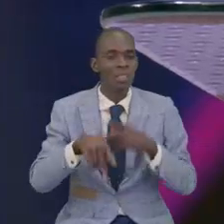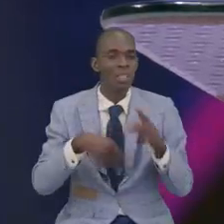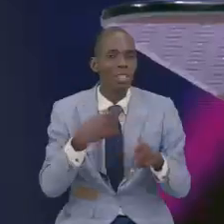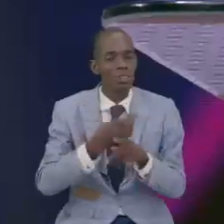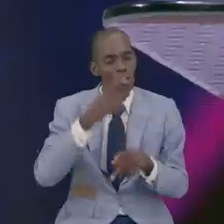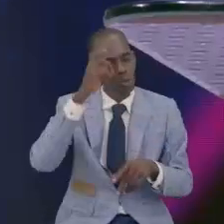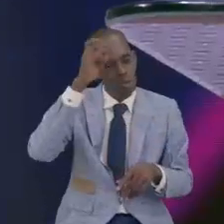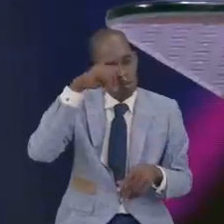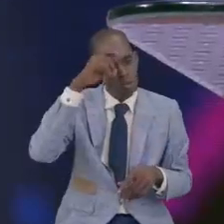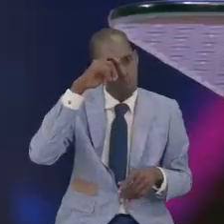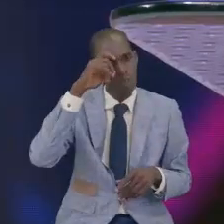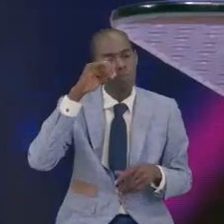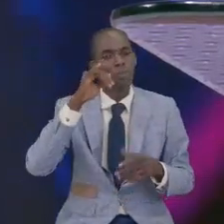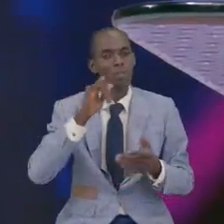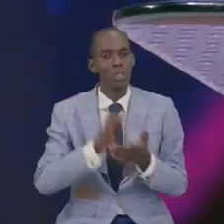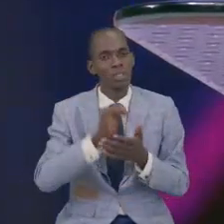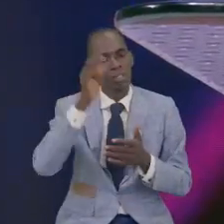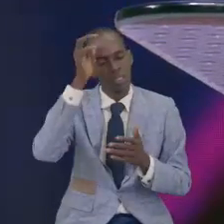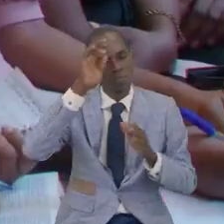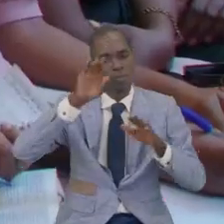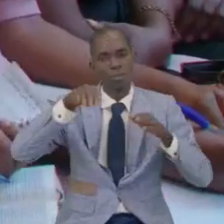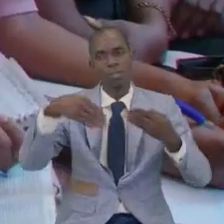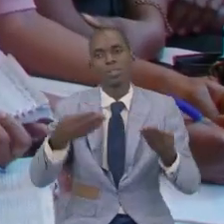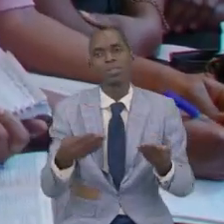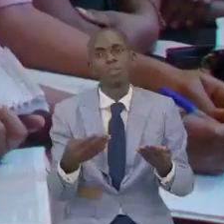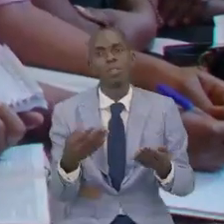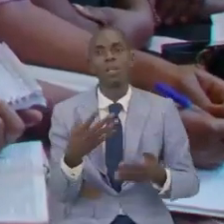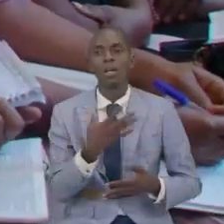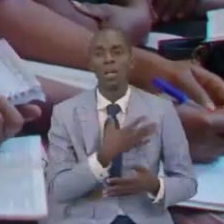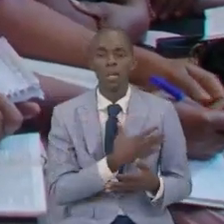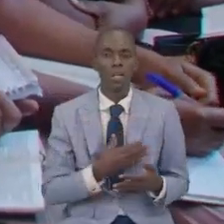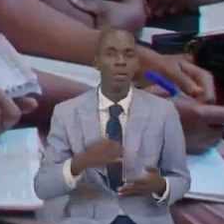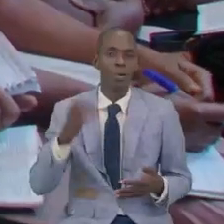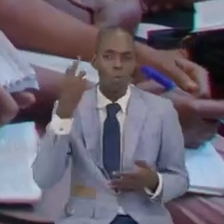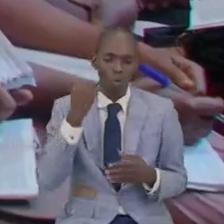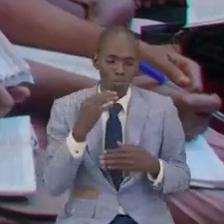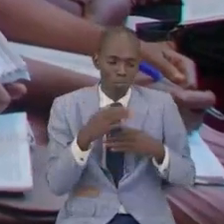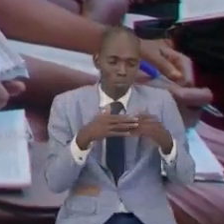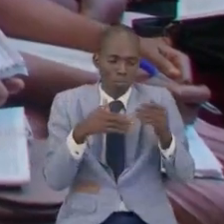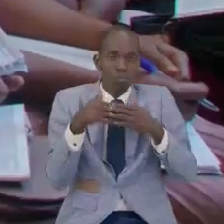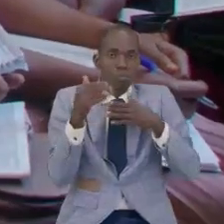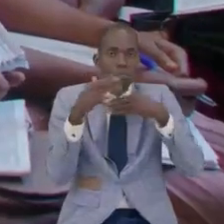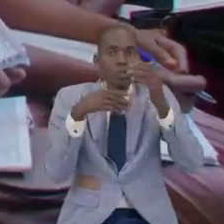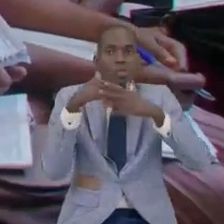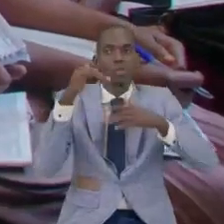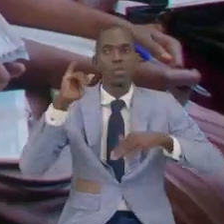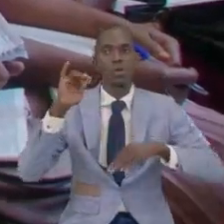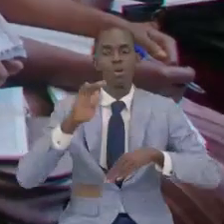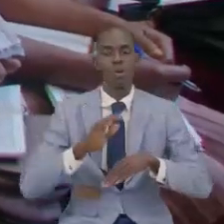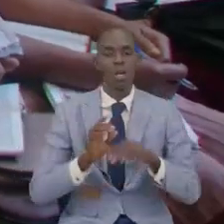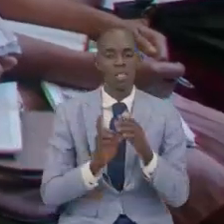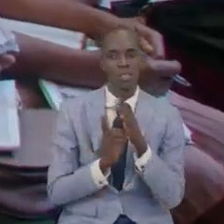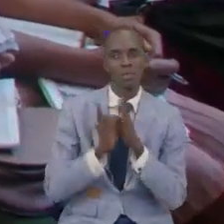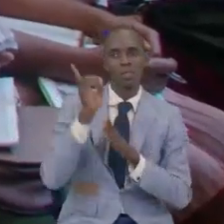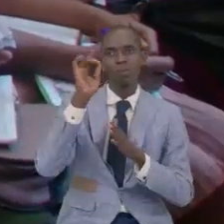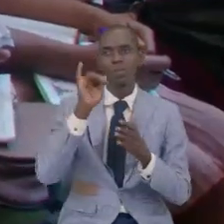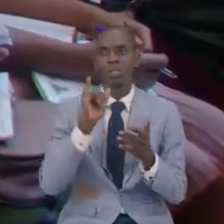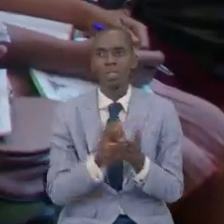is progressing in that, and is improving on that, and he says it's